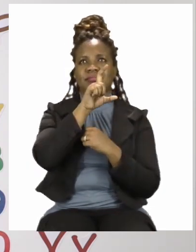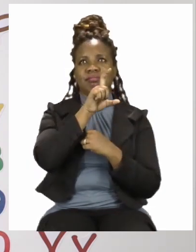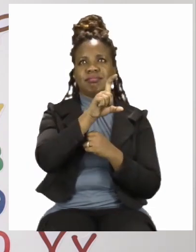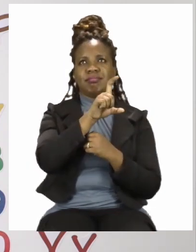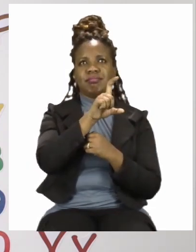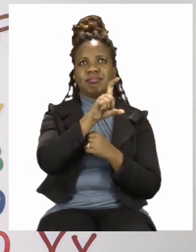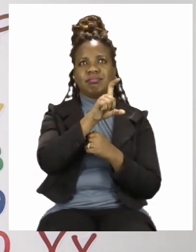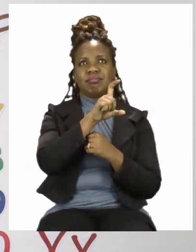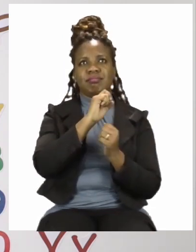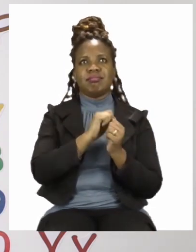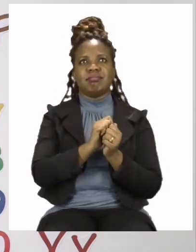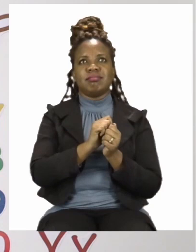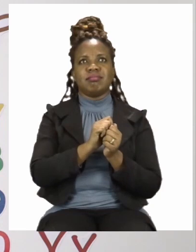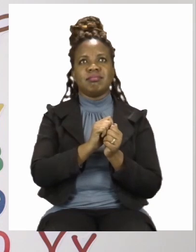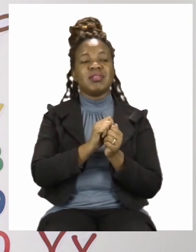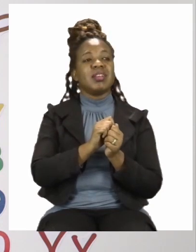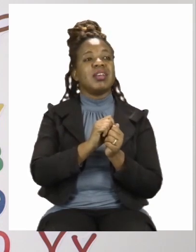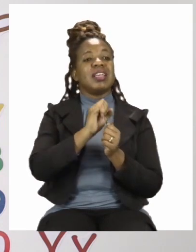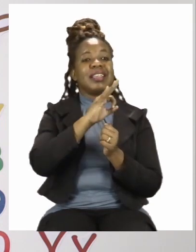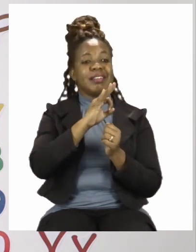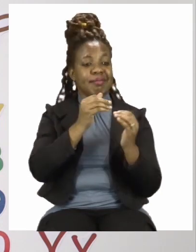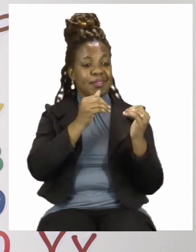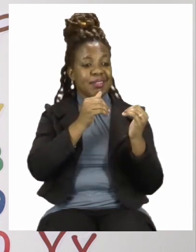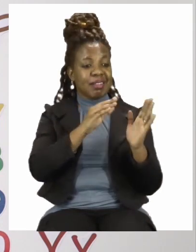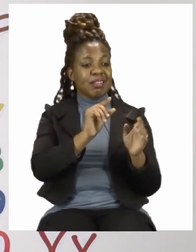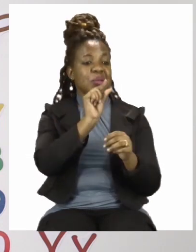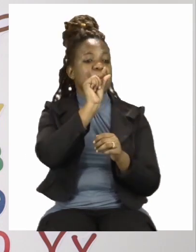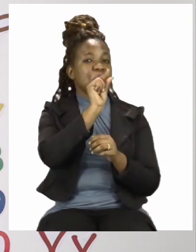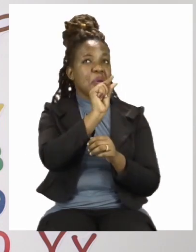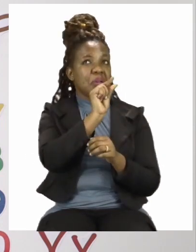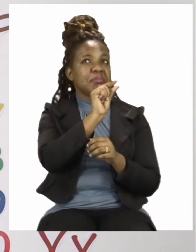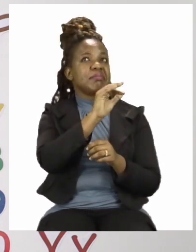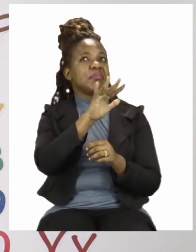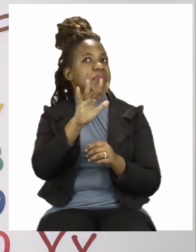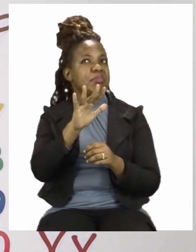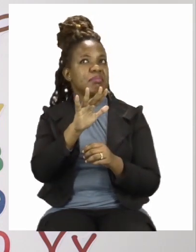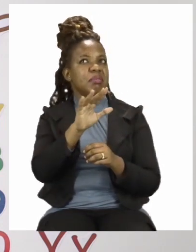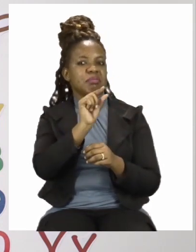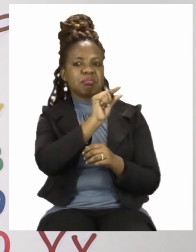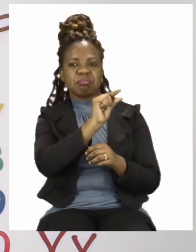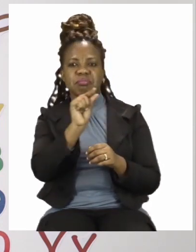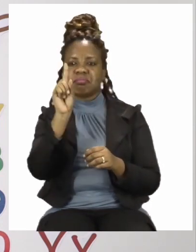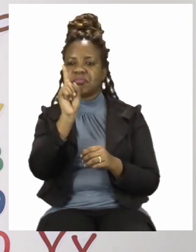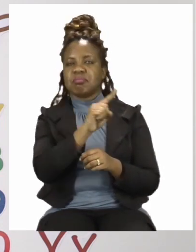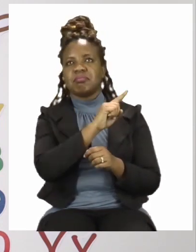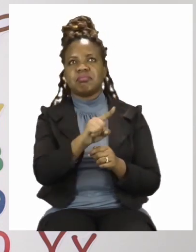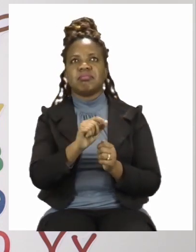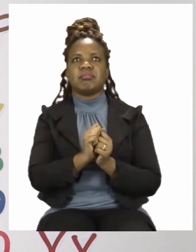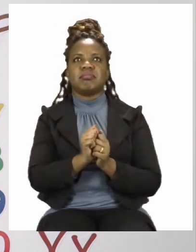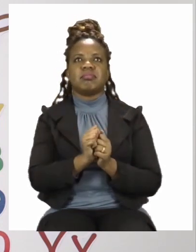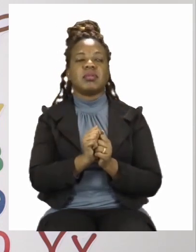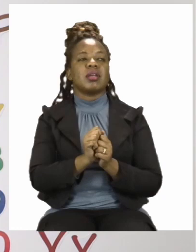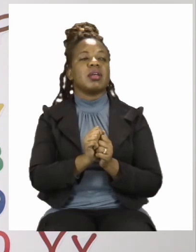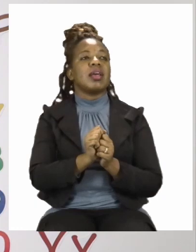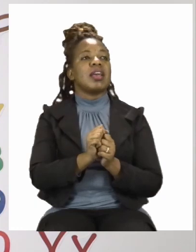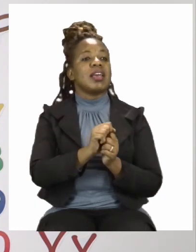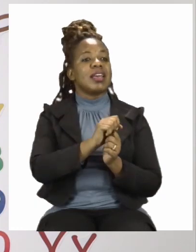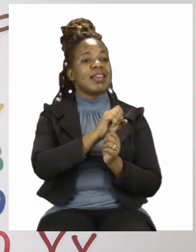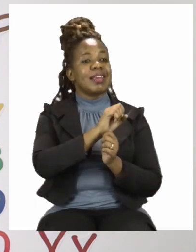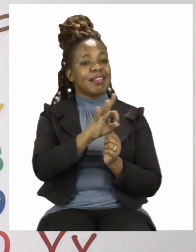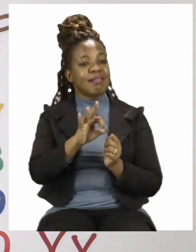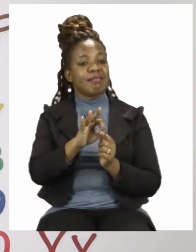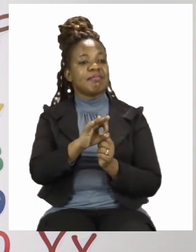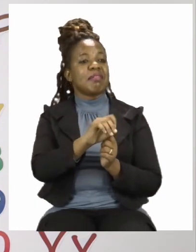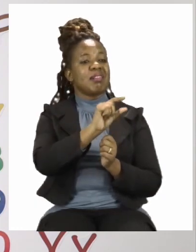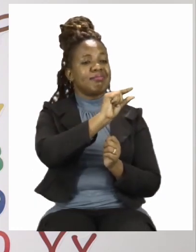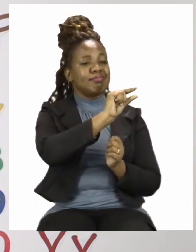made a sentence correct if it does not start with a capital letter. Only one, and that one is